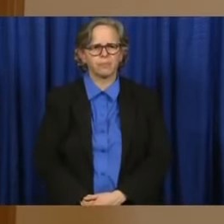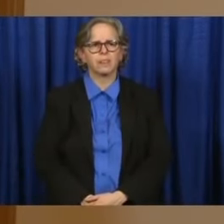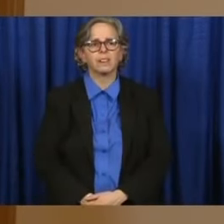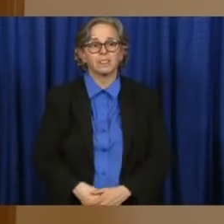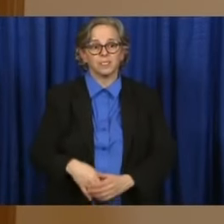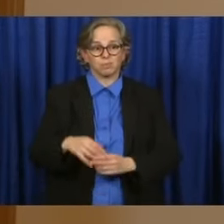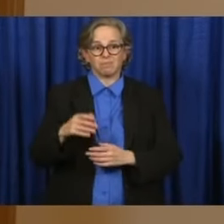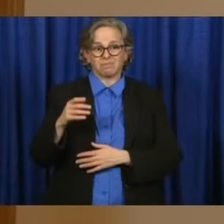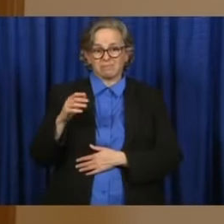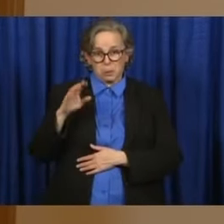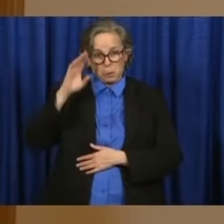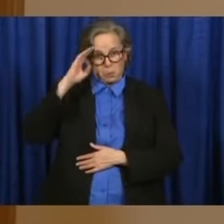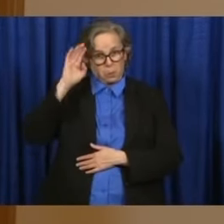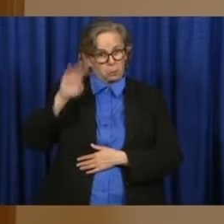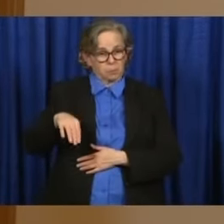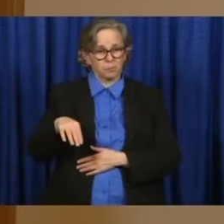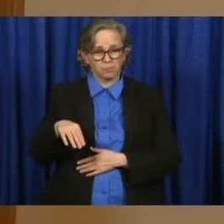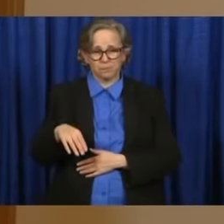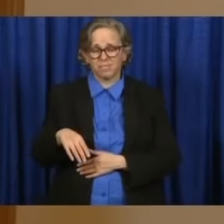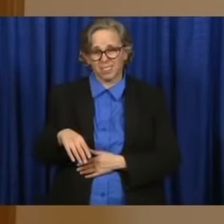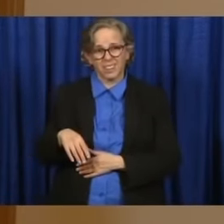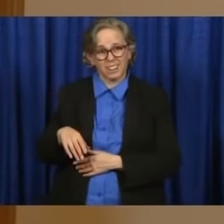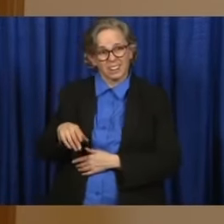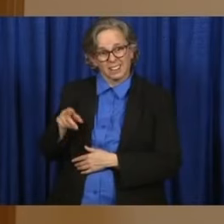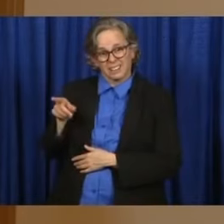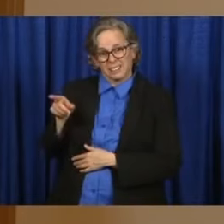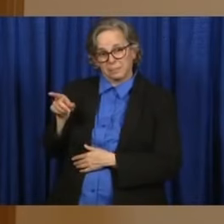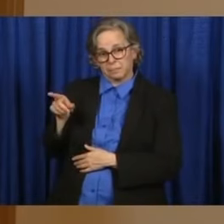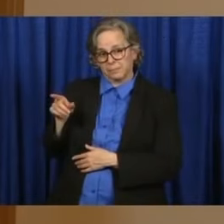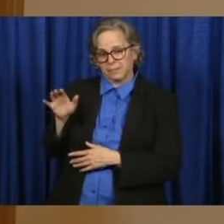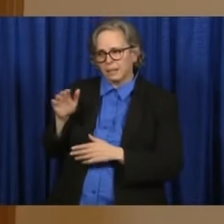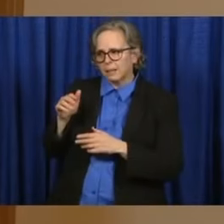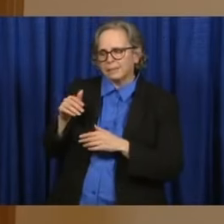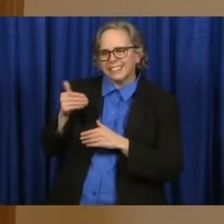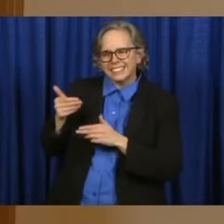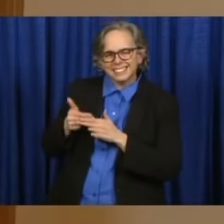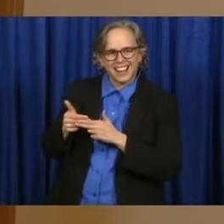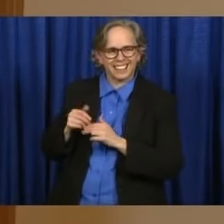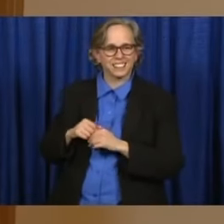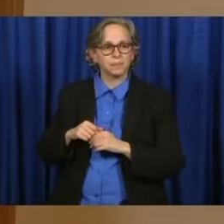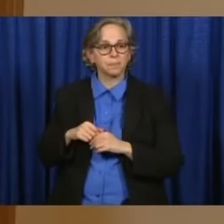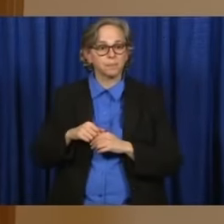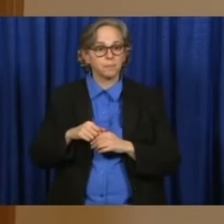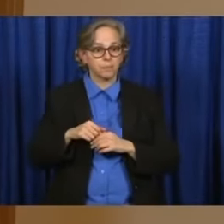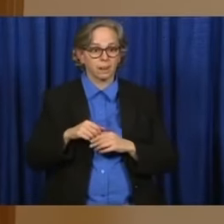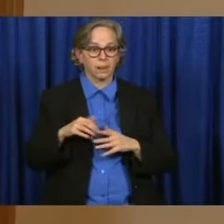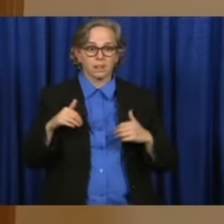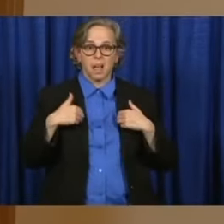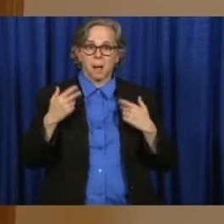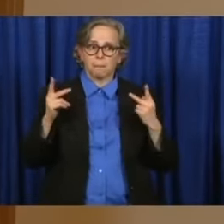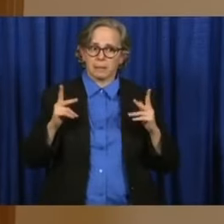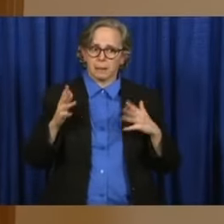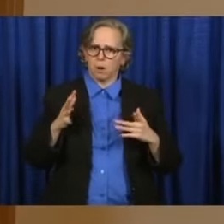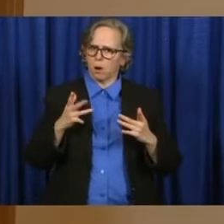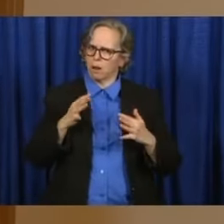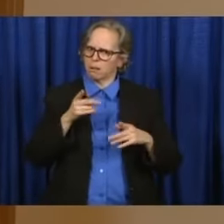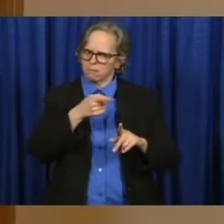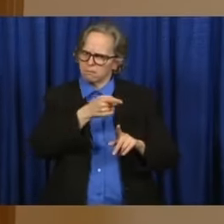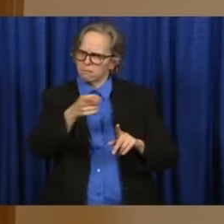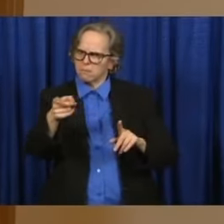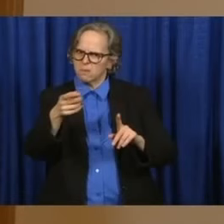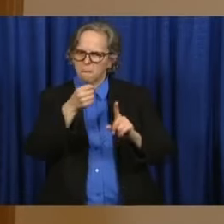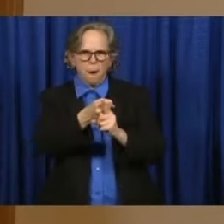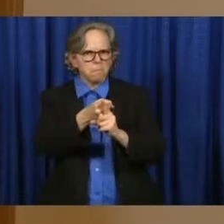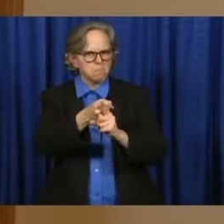however, that, next slide please, young people are being affected by this, and as the weather